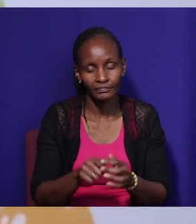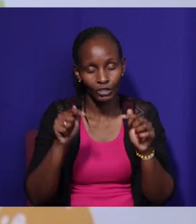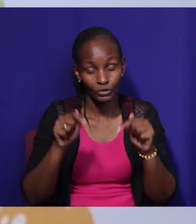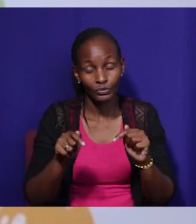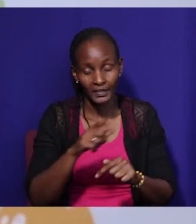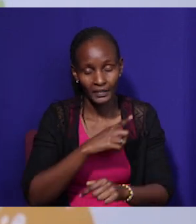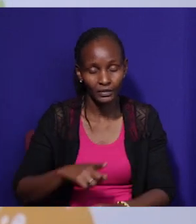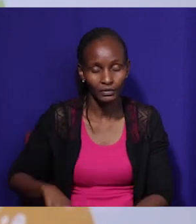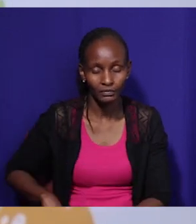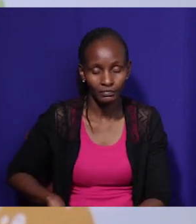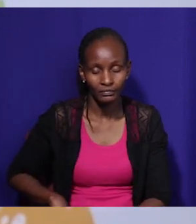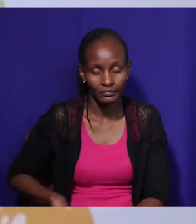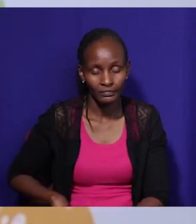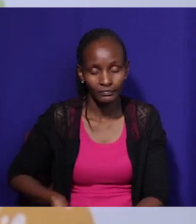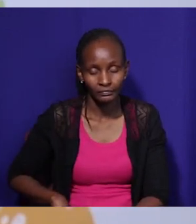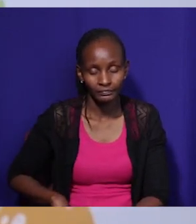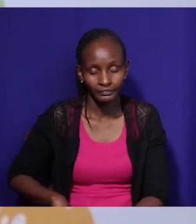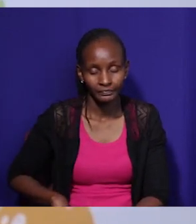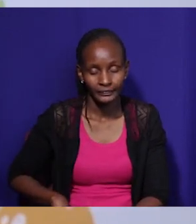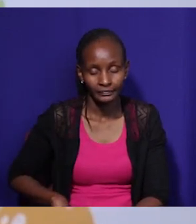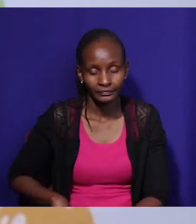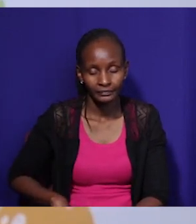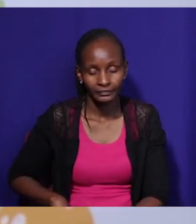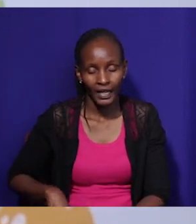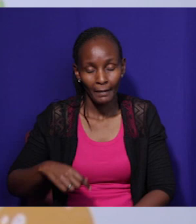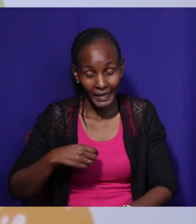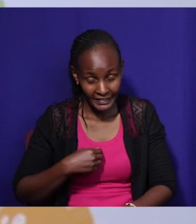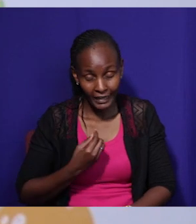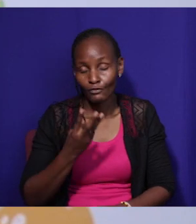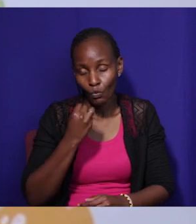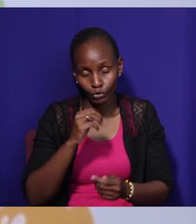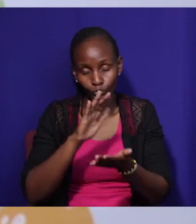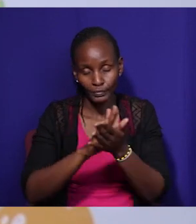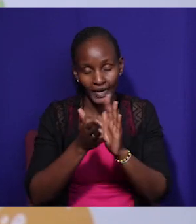Today, Lord, I want to be your friend.